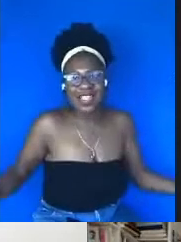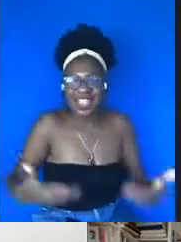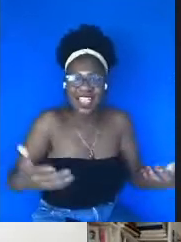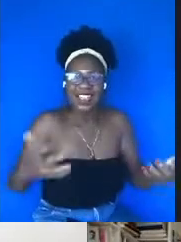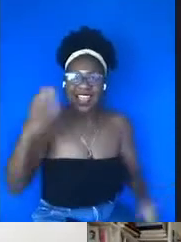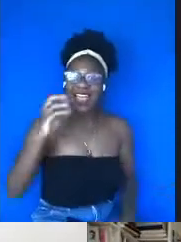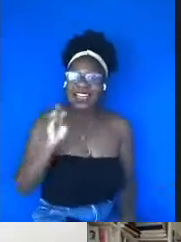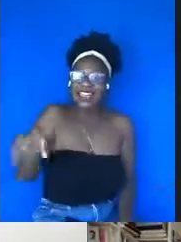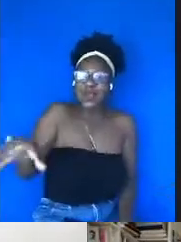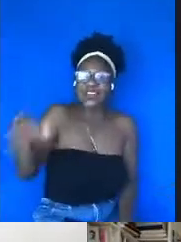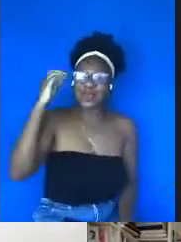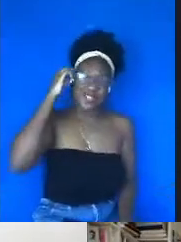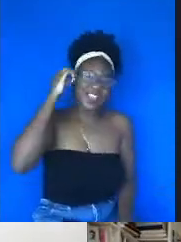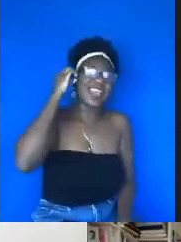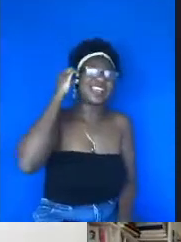innate. Like, and